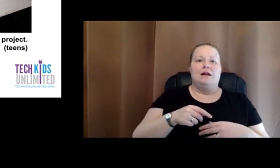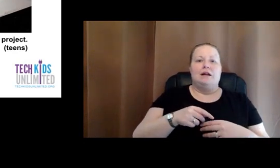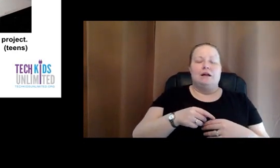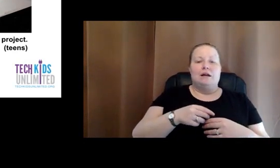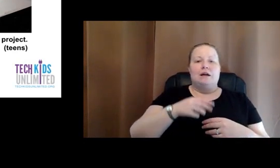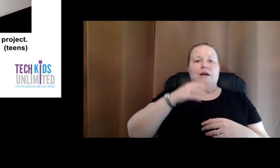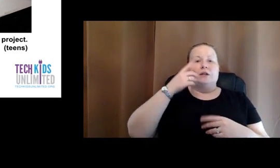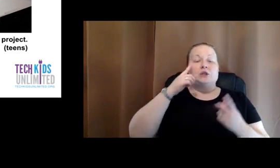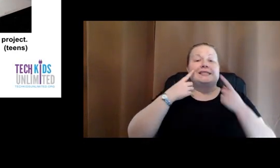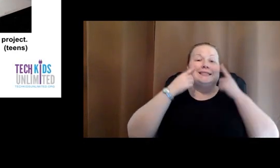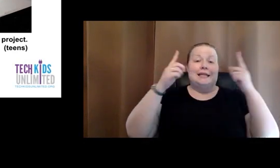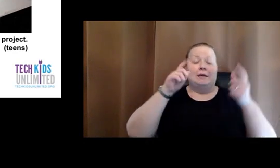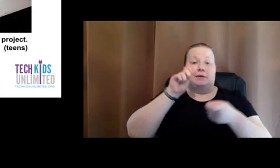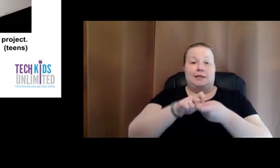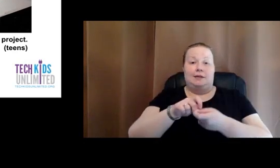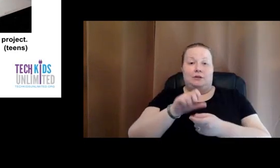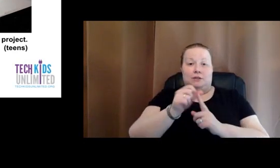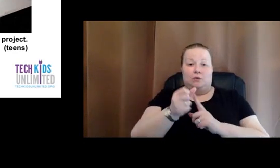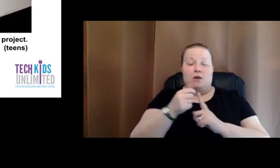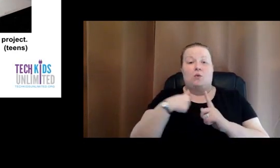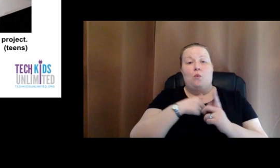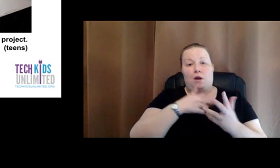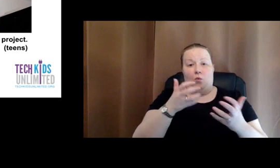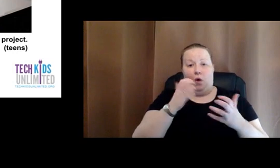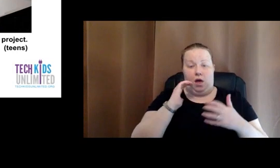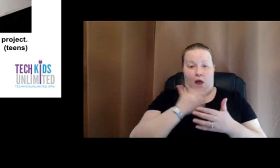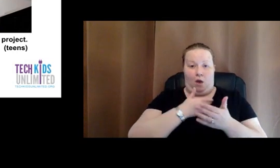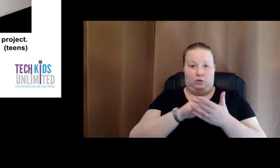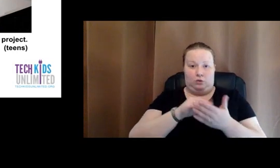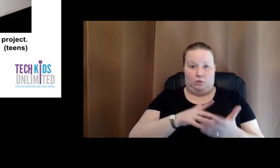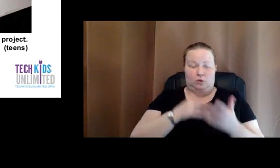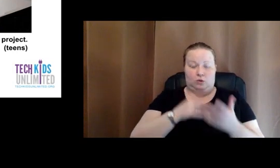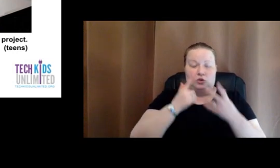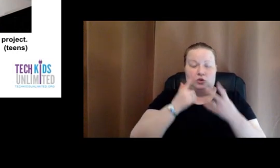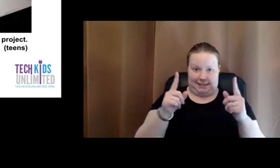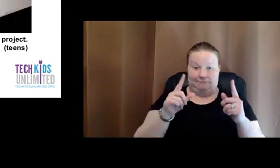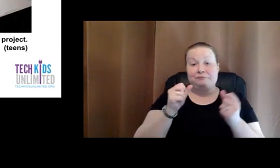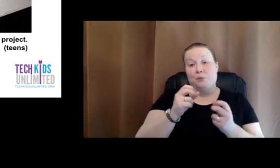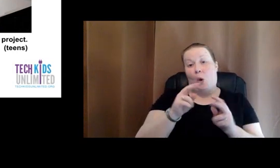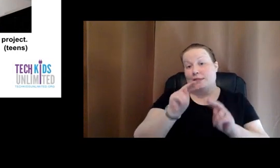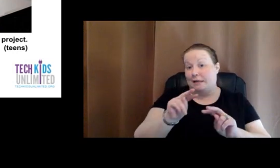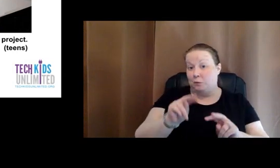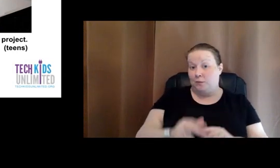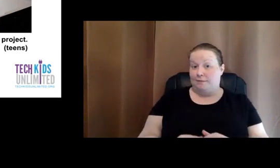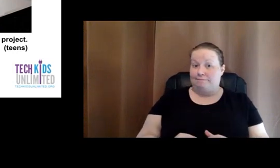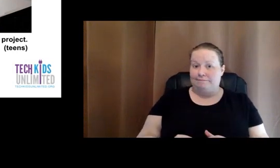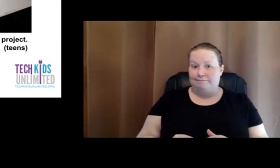particular situation, and we want our students to succeed. So stay tuned.